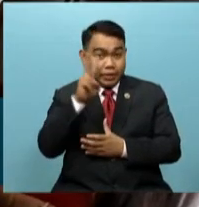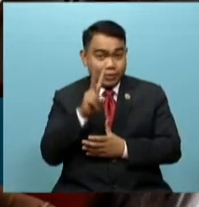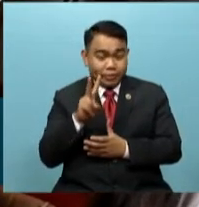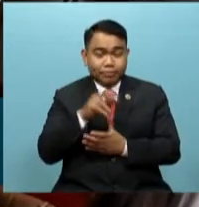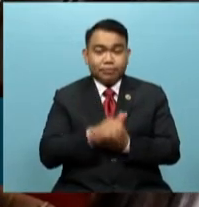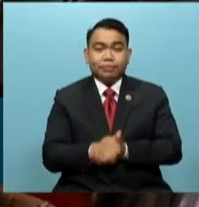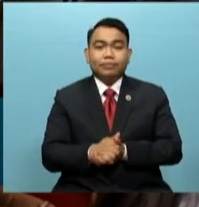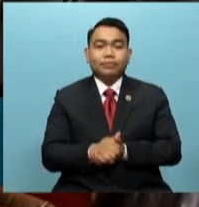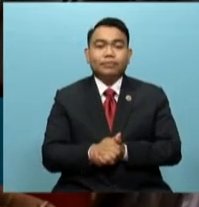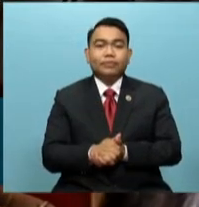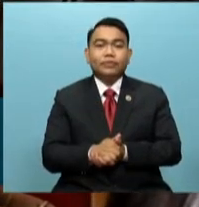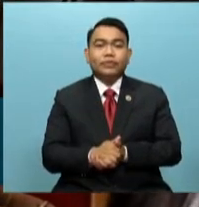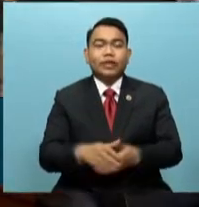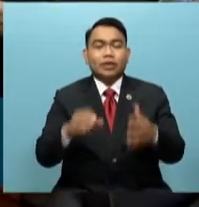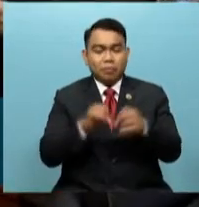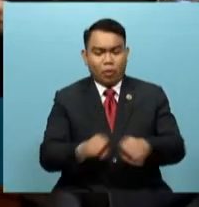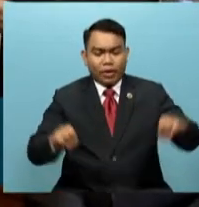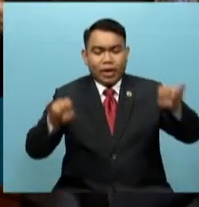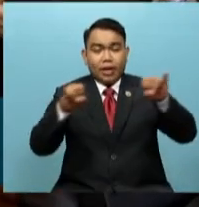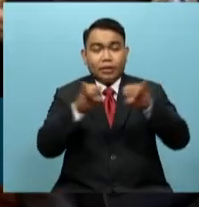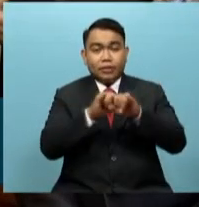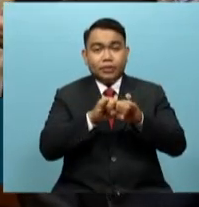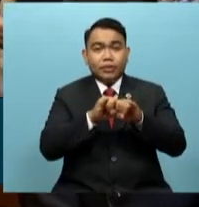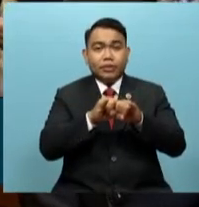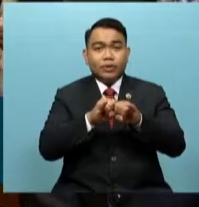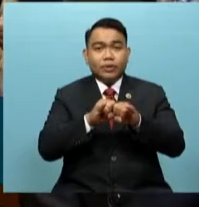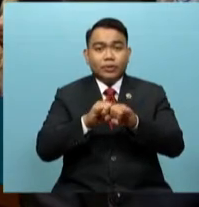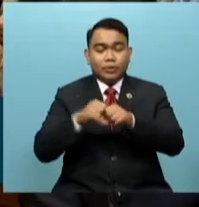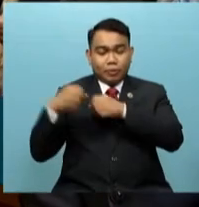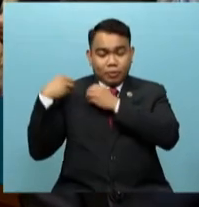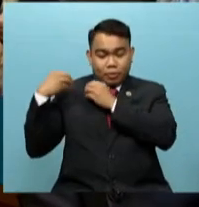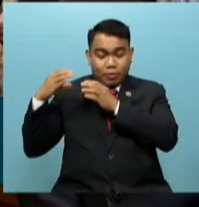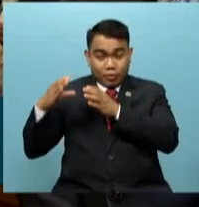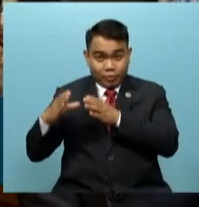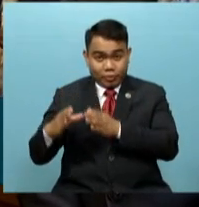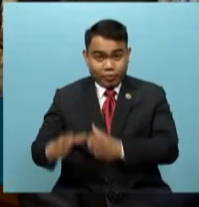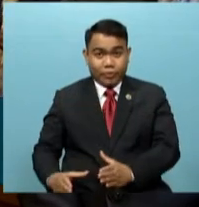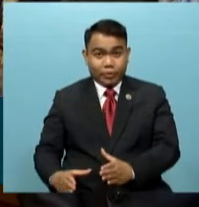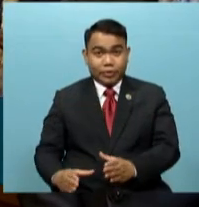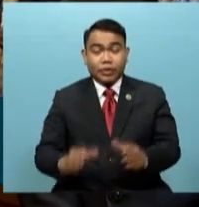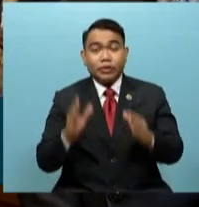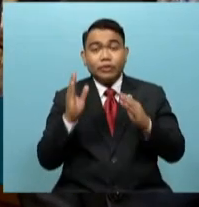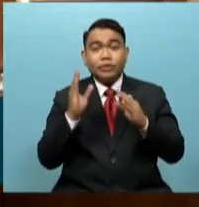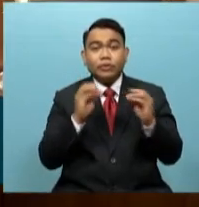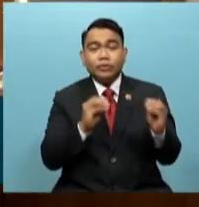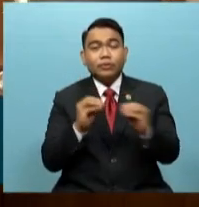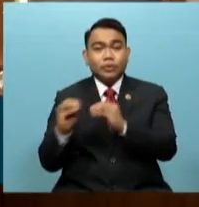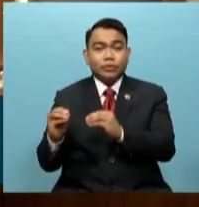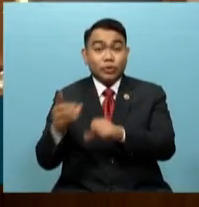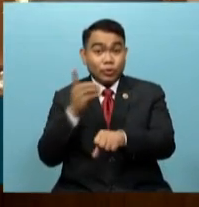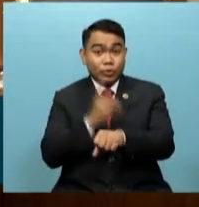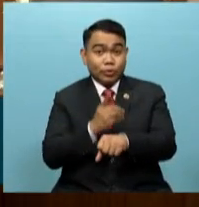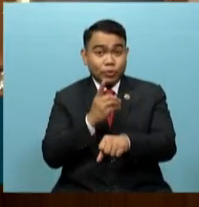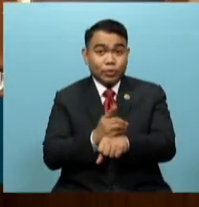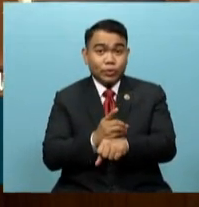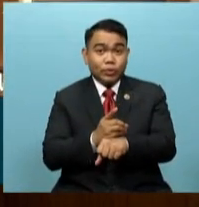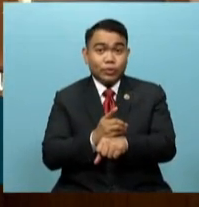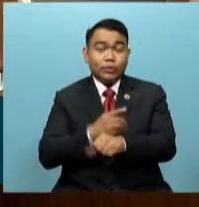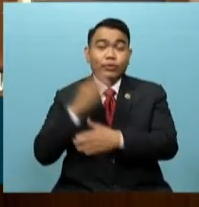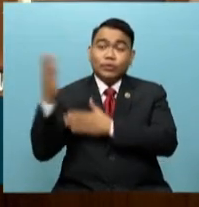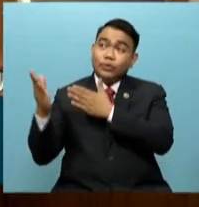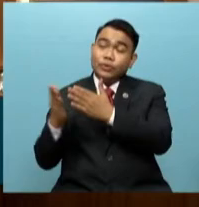gathering, the vital roles of officers was emphasized, as well as their duty to serve as obedient